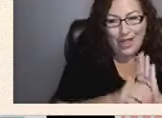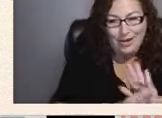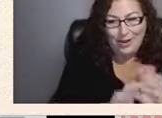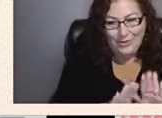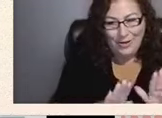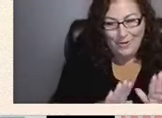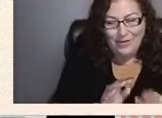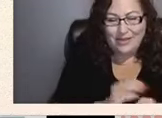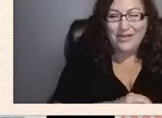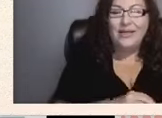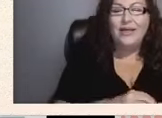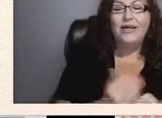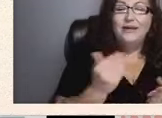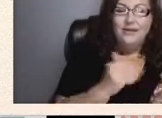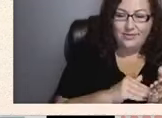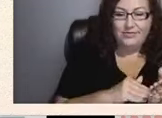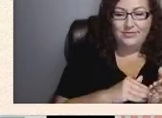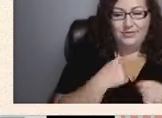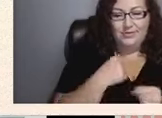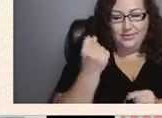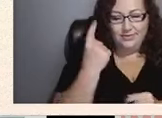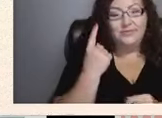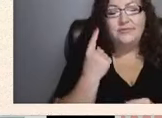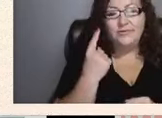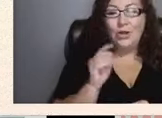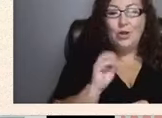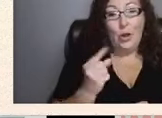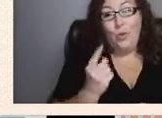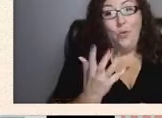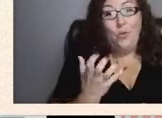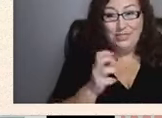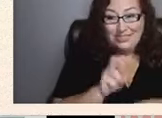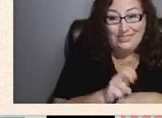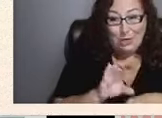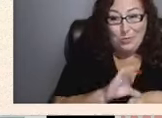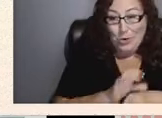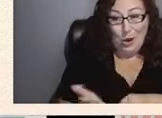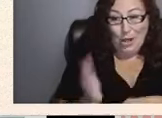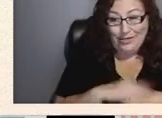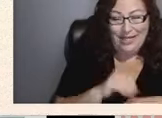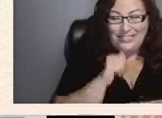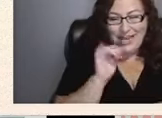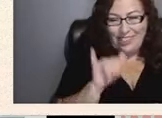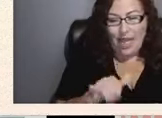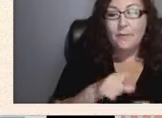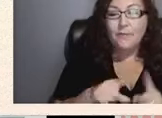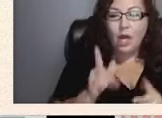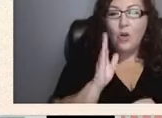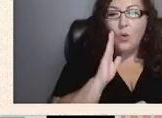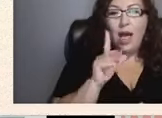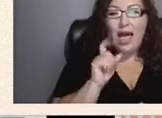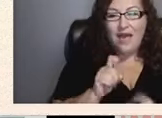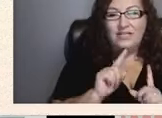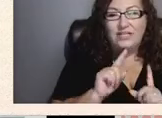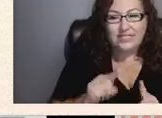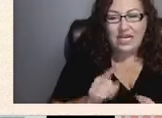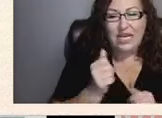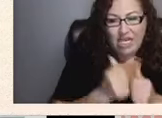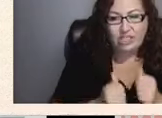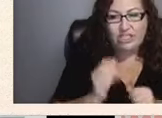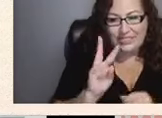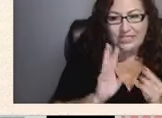So I understand nobody wants to sit at a computer all day. So it's not going to be that, but you're going to have to attend to each of them. They will not